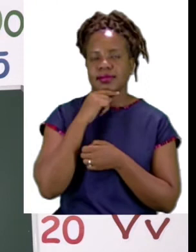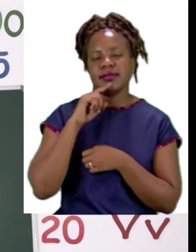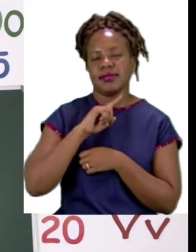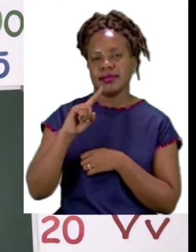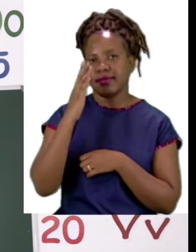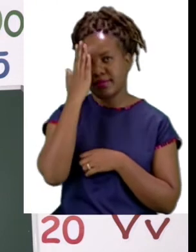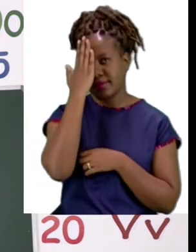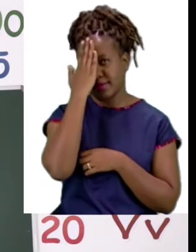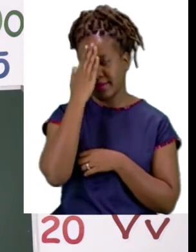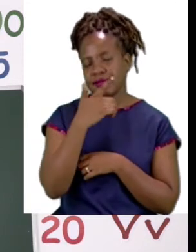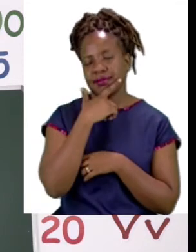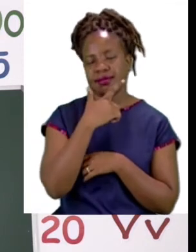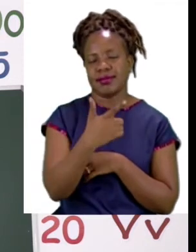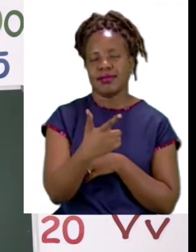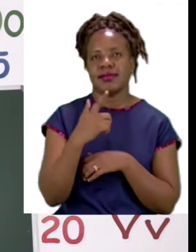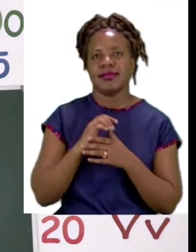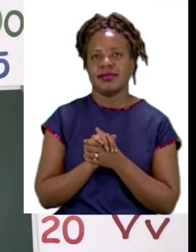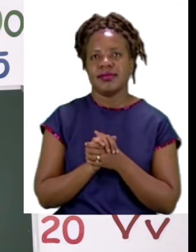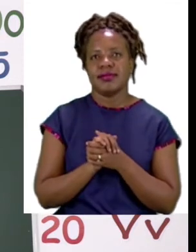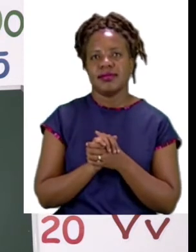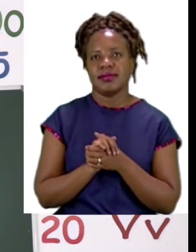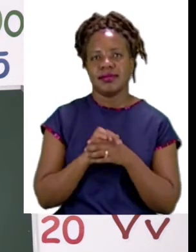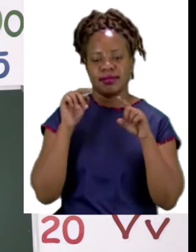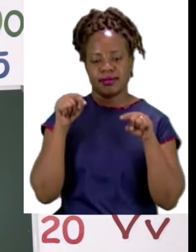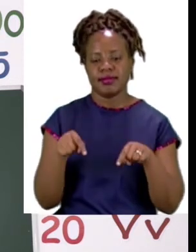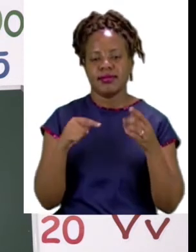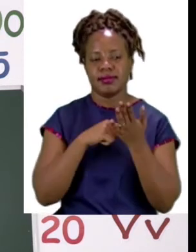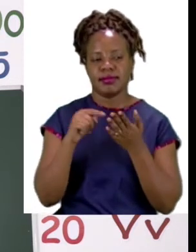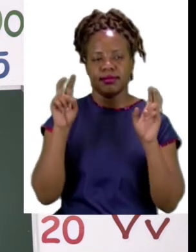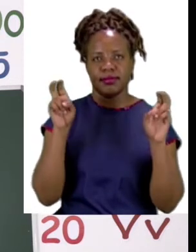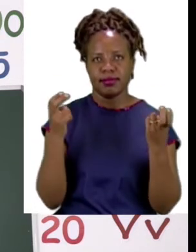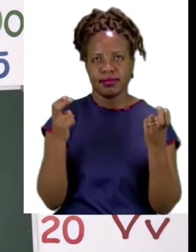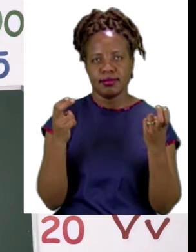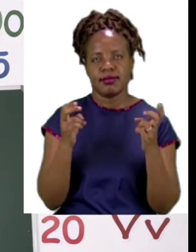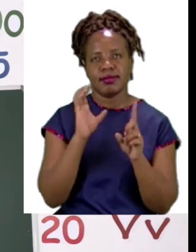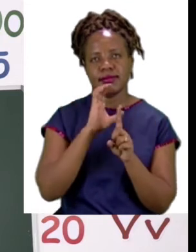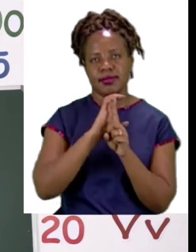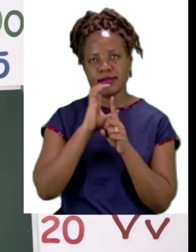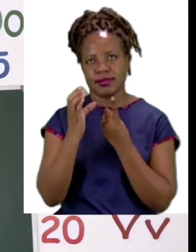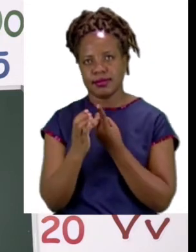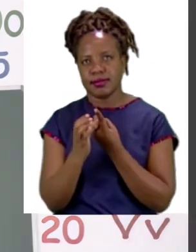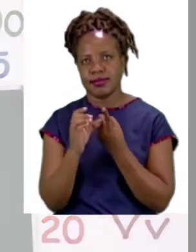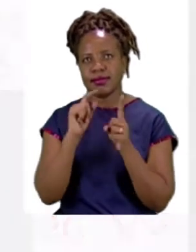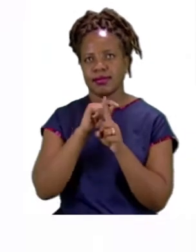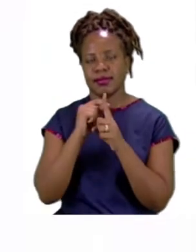you so much for joining me today. Our theme this week is